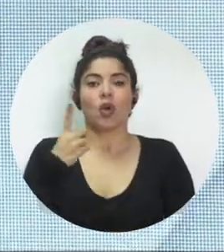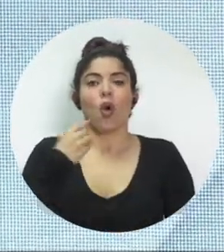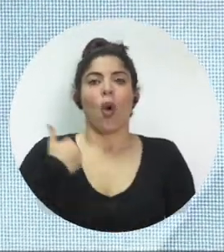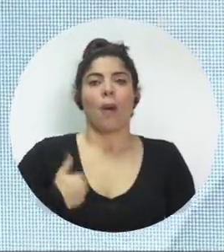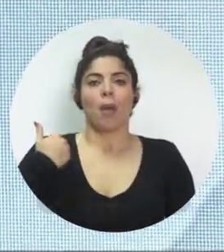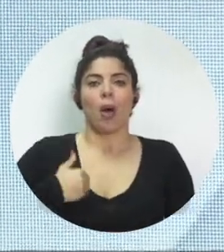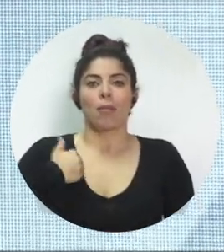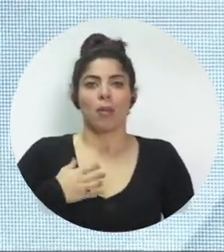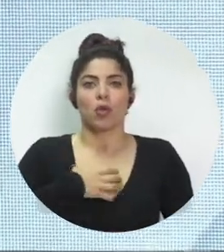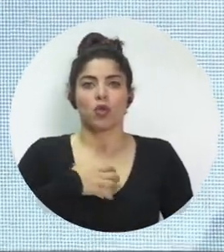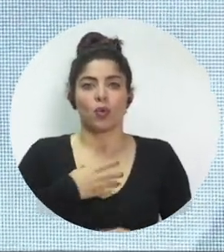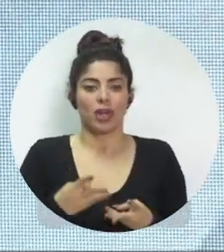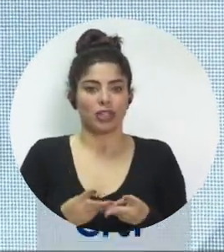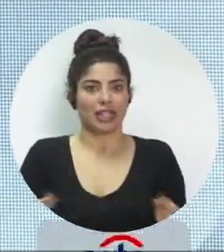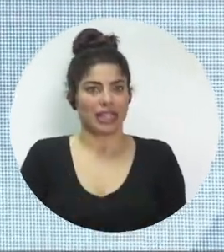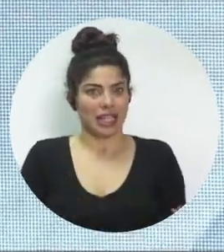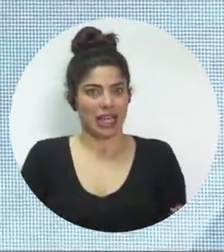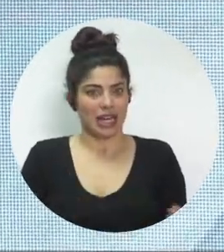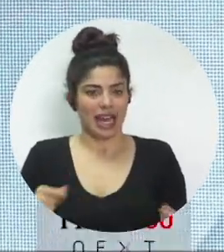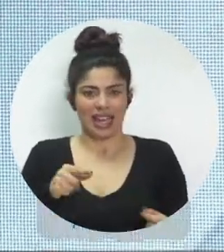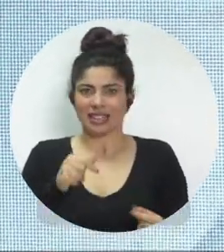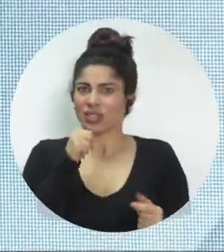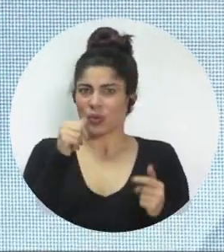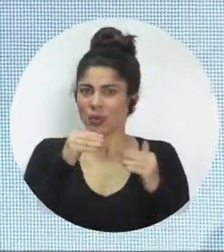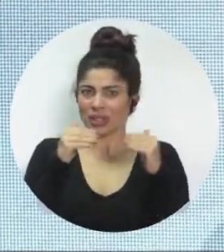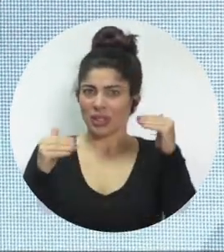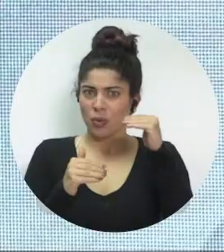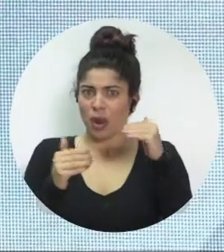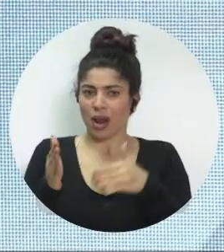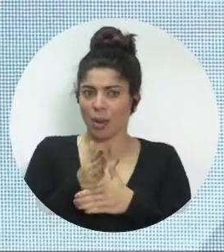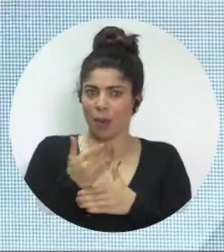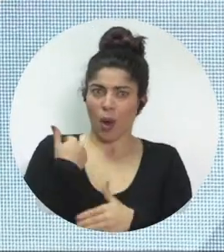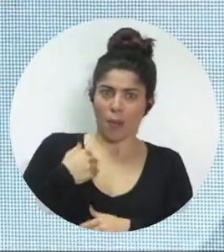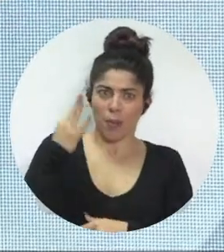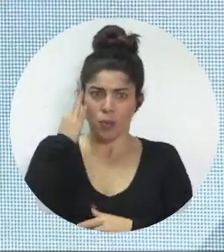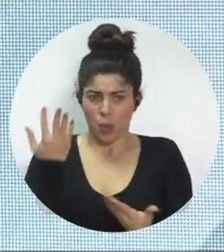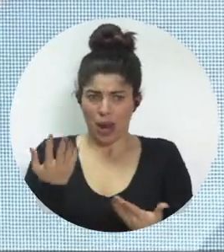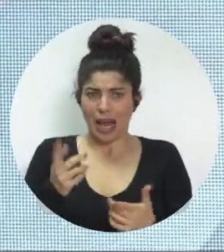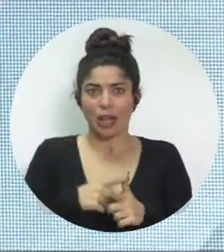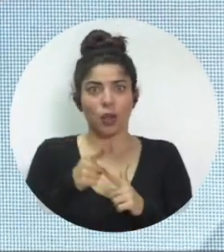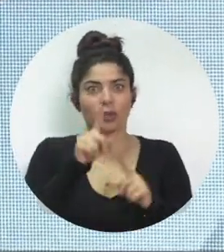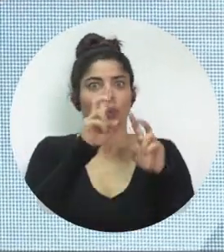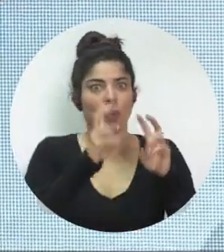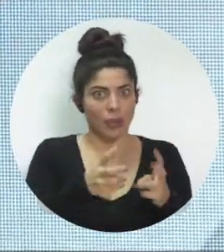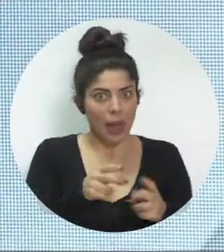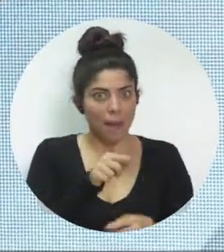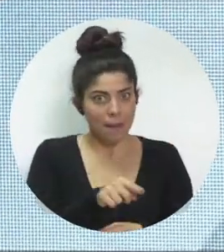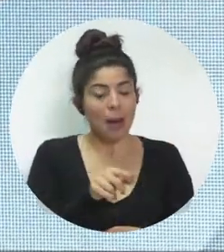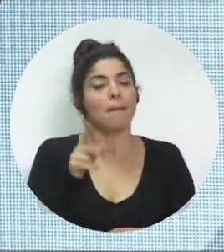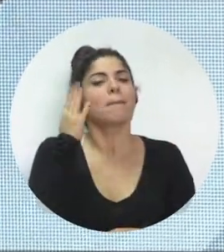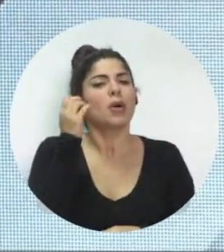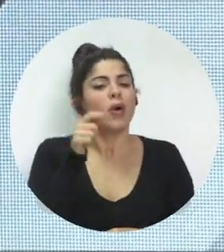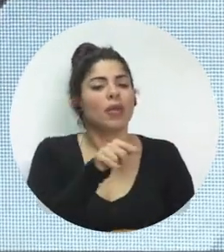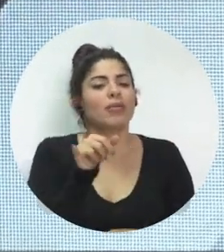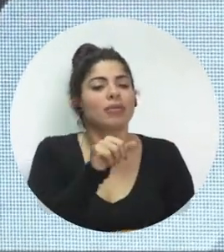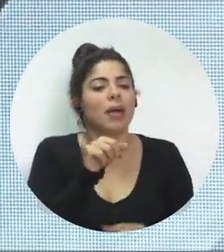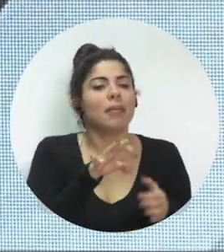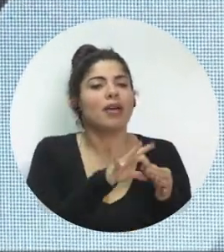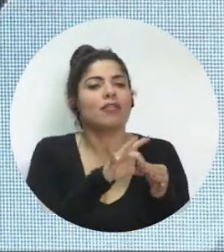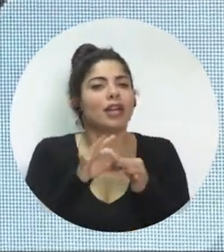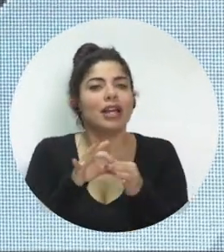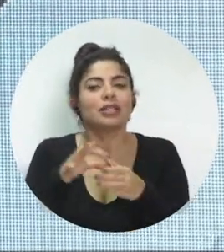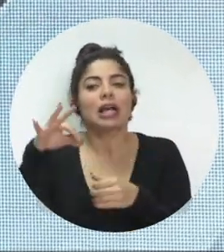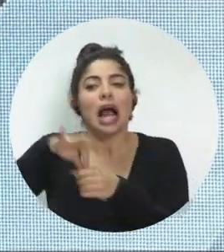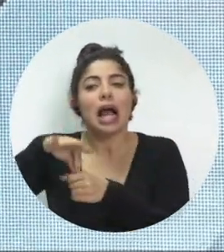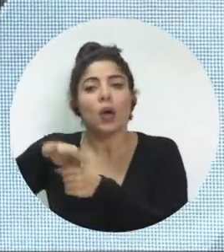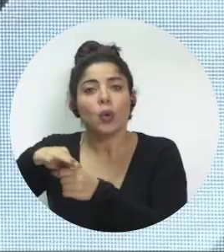Rica, more than 80% of land is owned by men. So it's pretty unequal in terms of gender. So